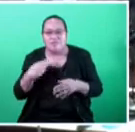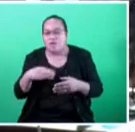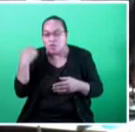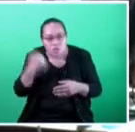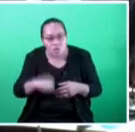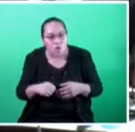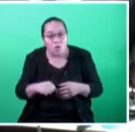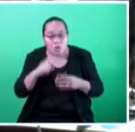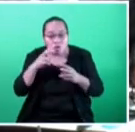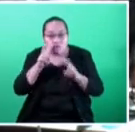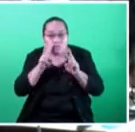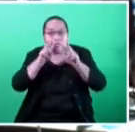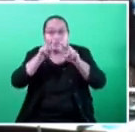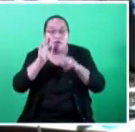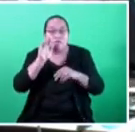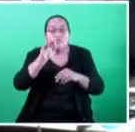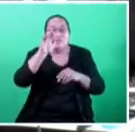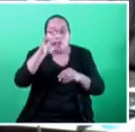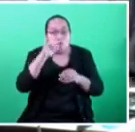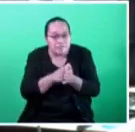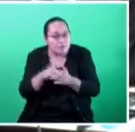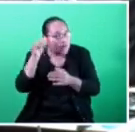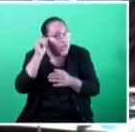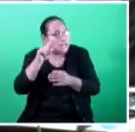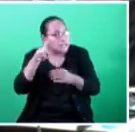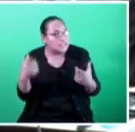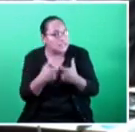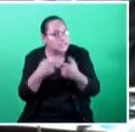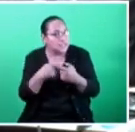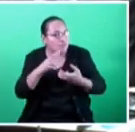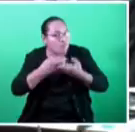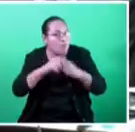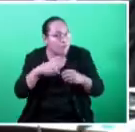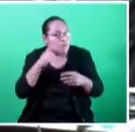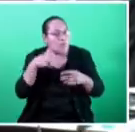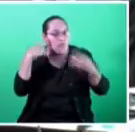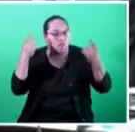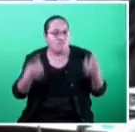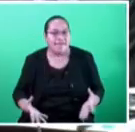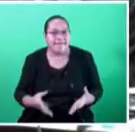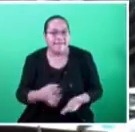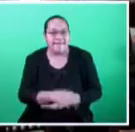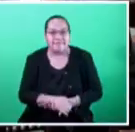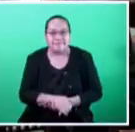looking ahead and anticipating the challenges and problems, and we are ready. Thank you, Mr. Speaker. Sir.